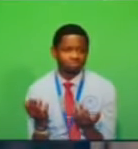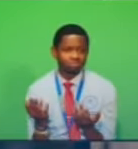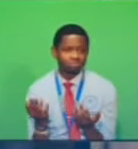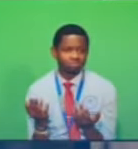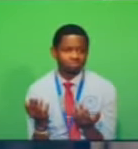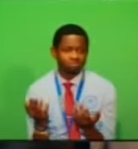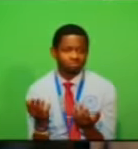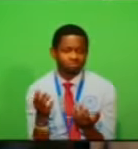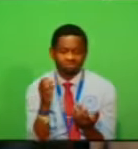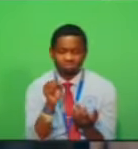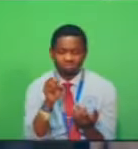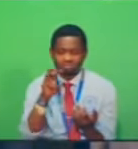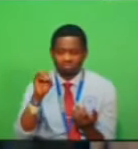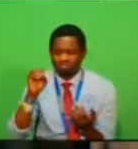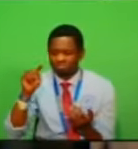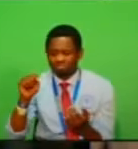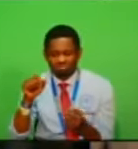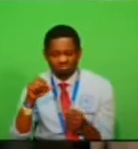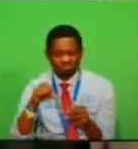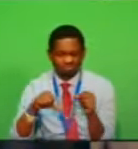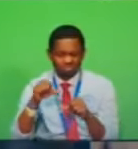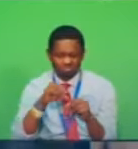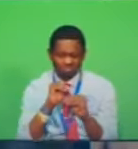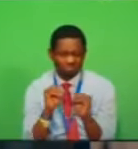SWOT analysis, none.